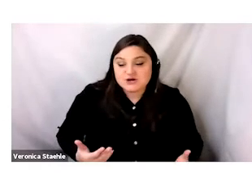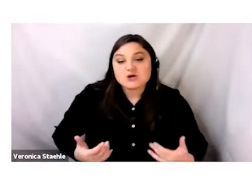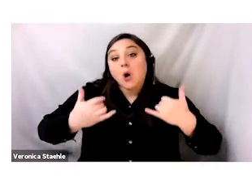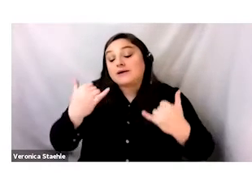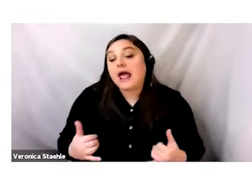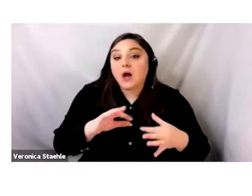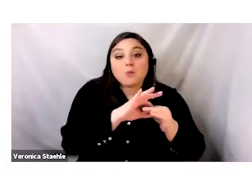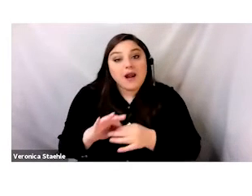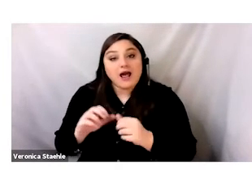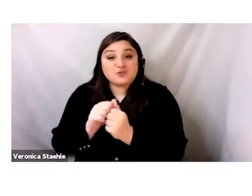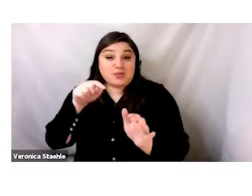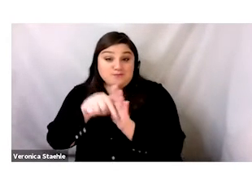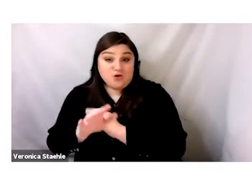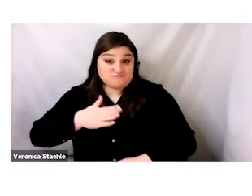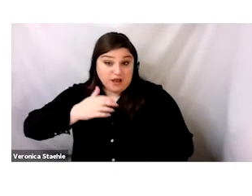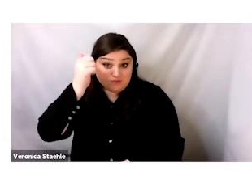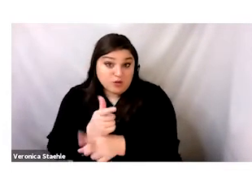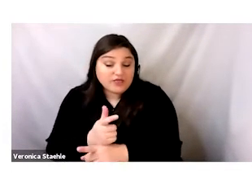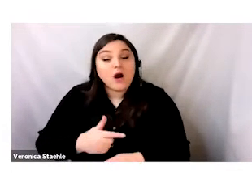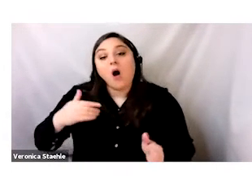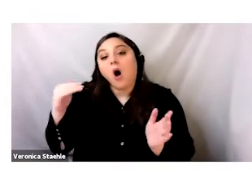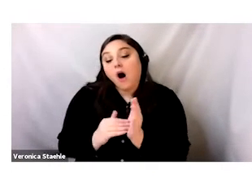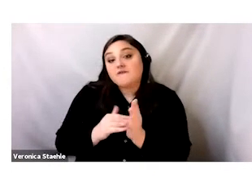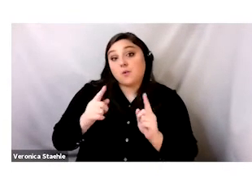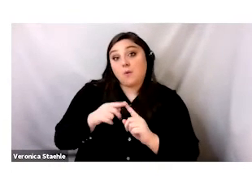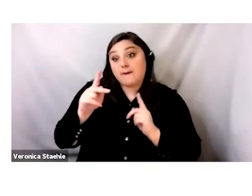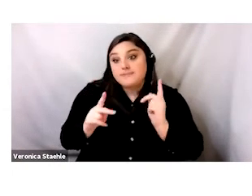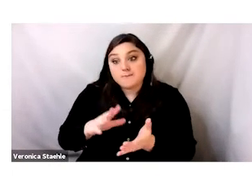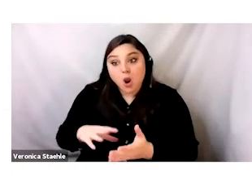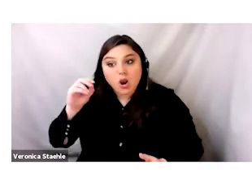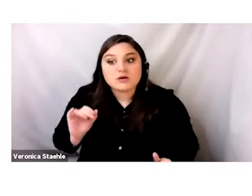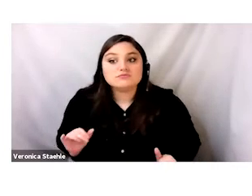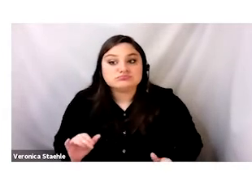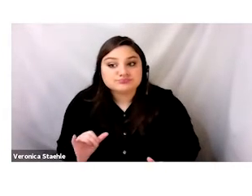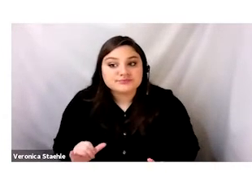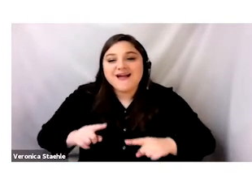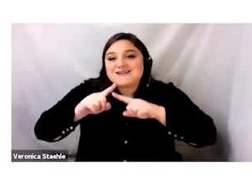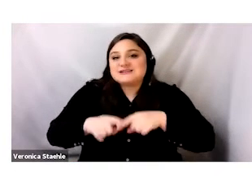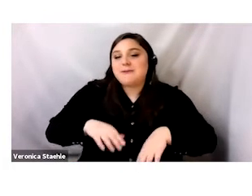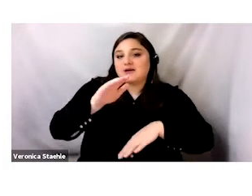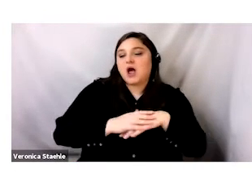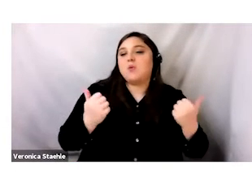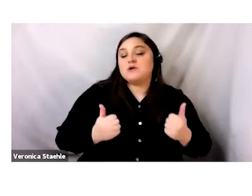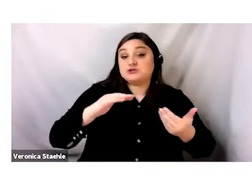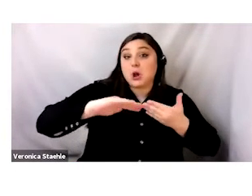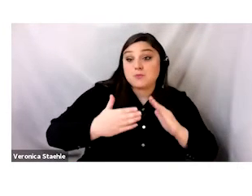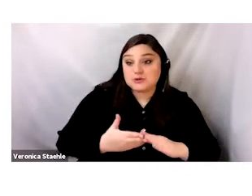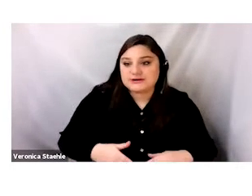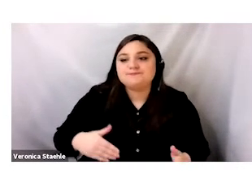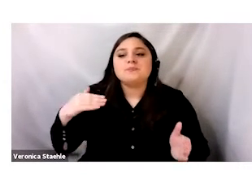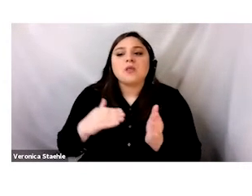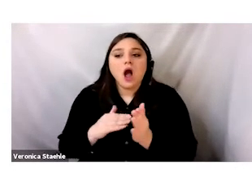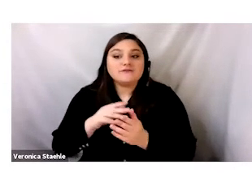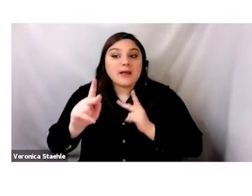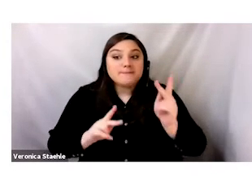brother, when most people learn about it, depending on the community, I've had folks come to me and say,